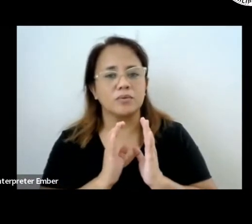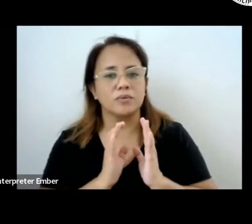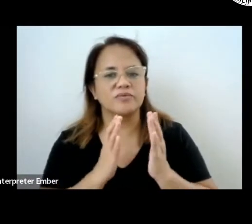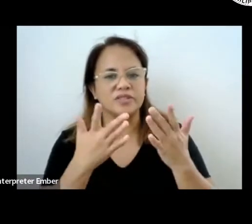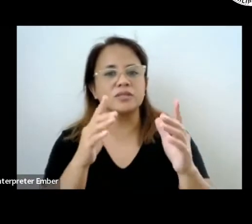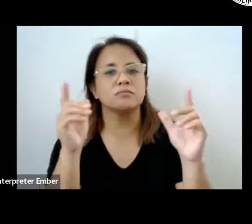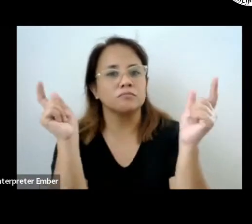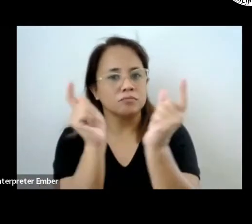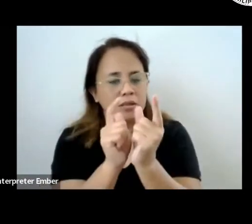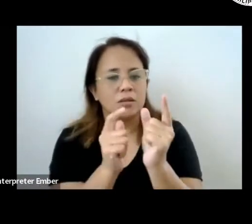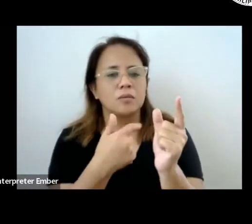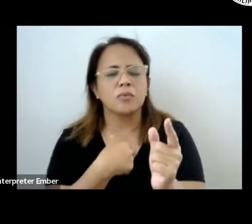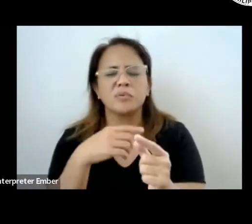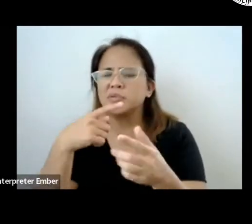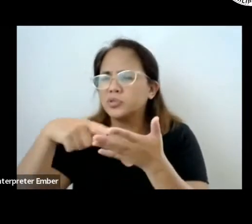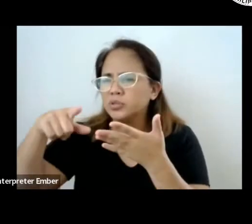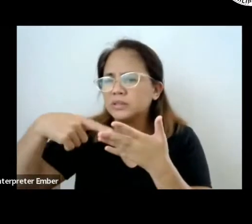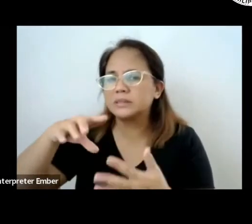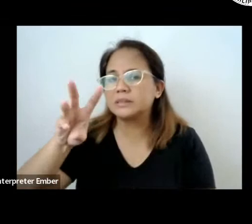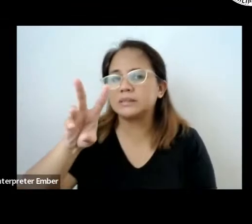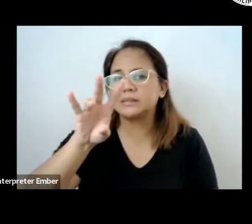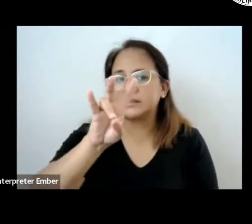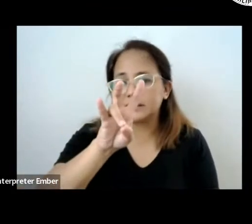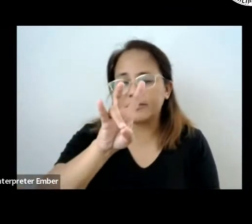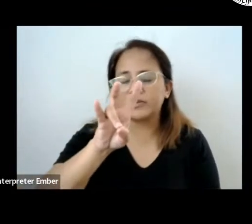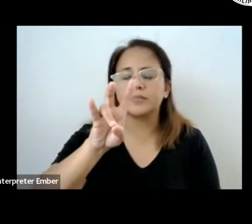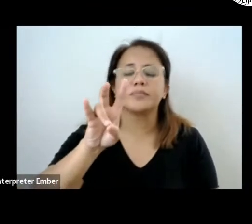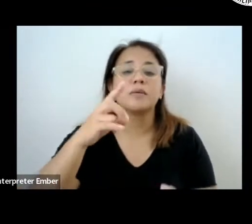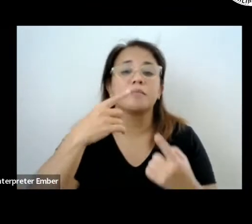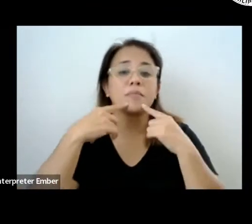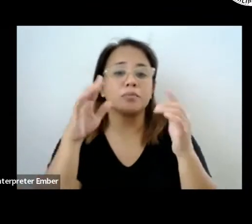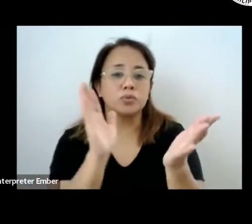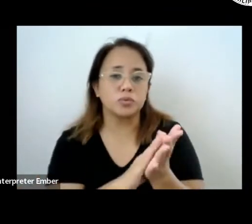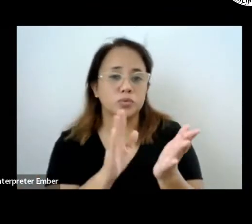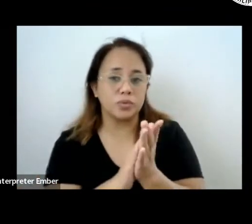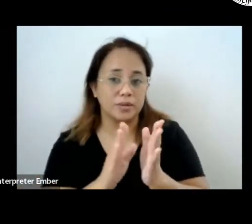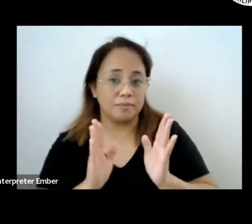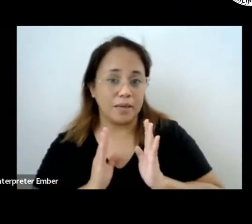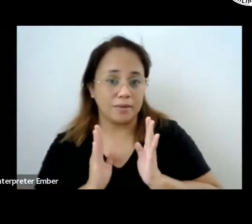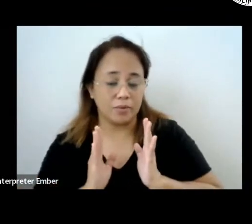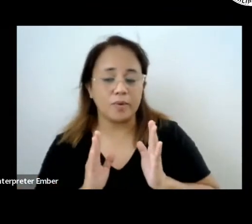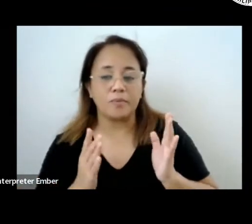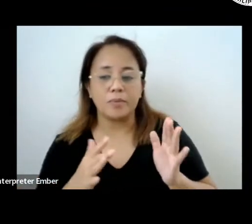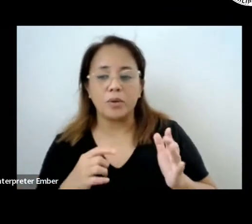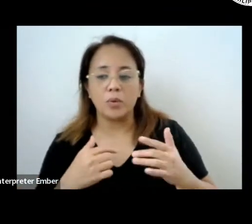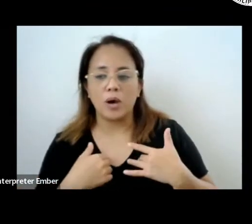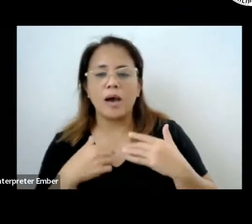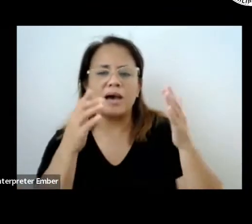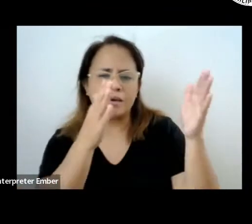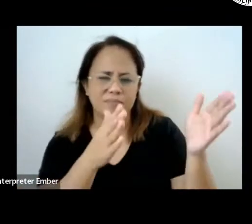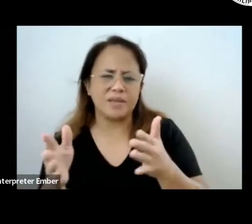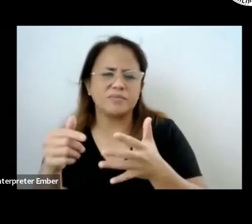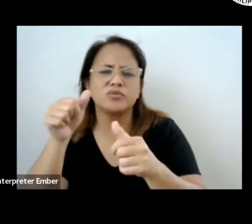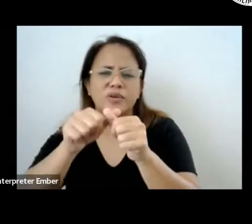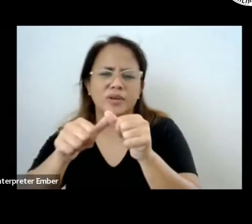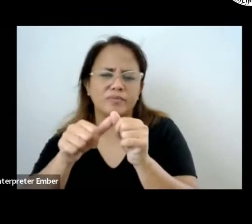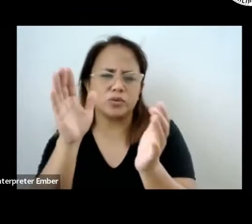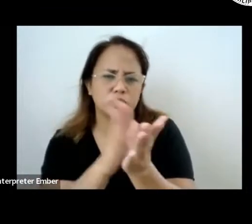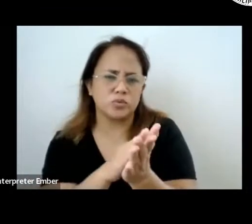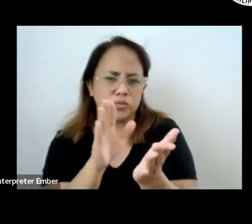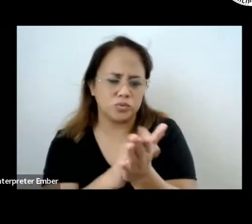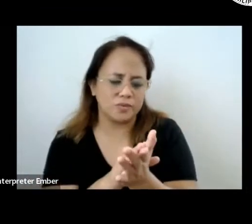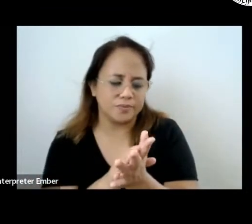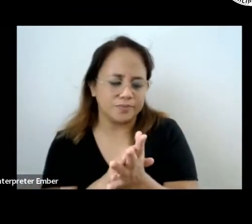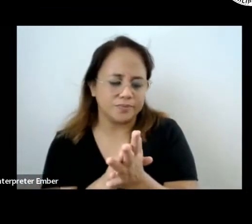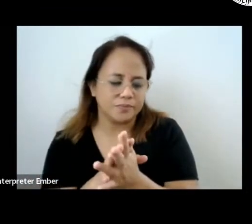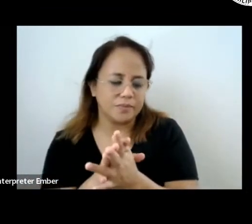mapping for the 67 public schools in Baguio. We would like to have a master plan for every school,